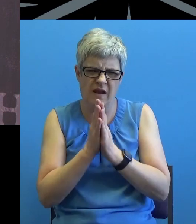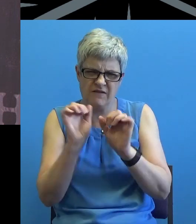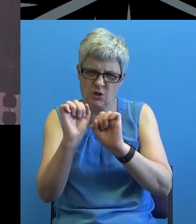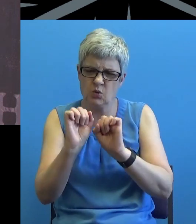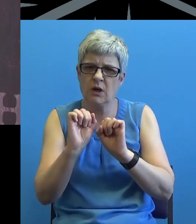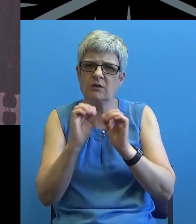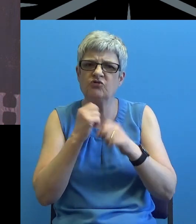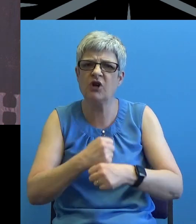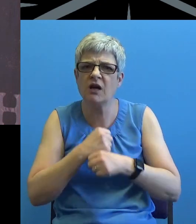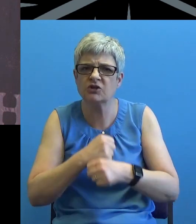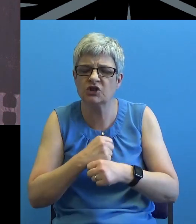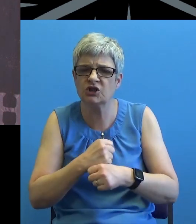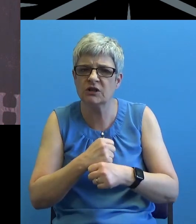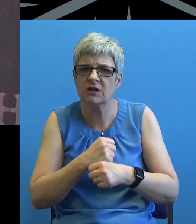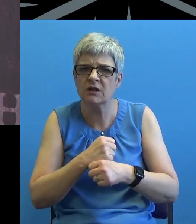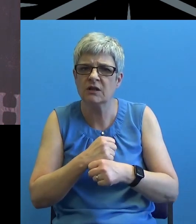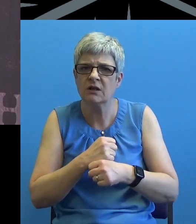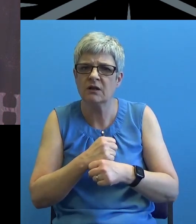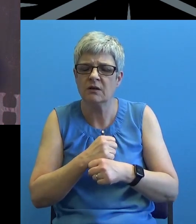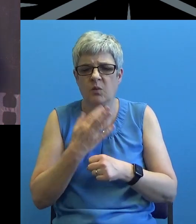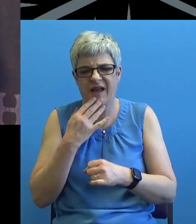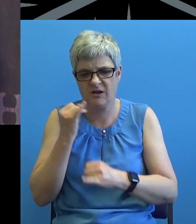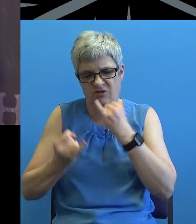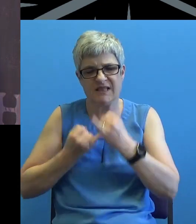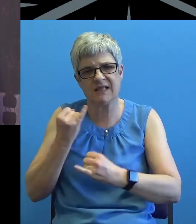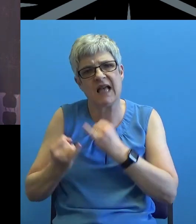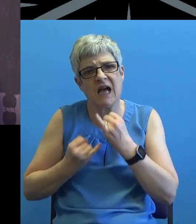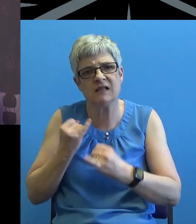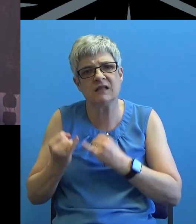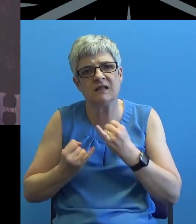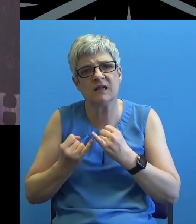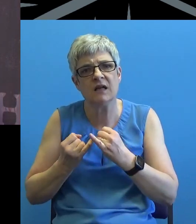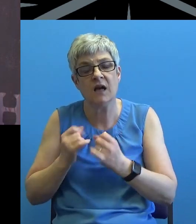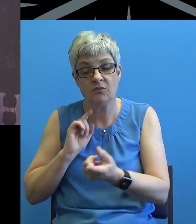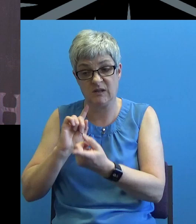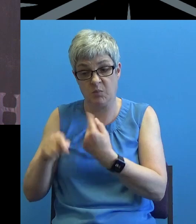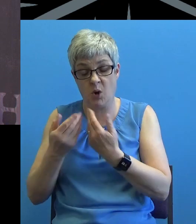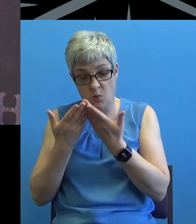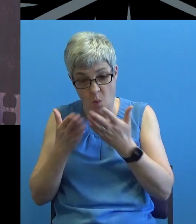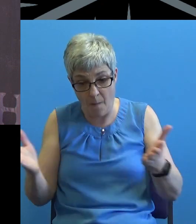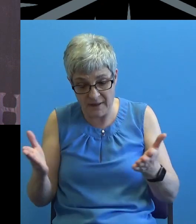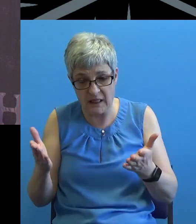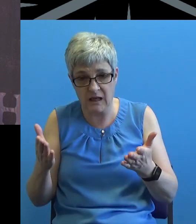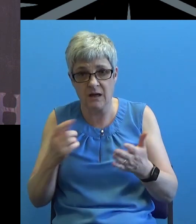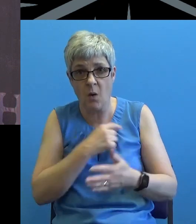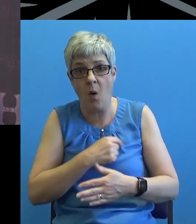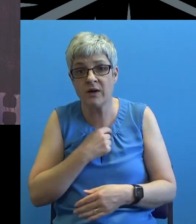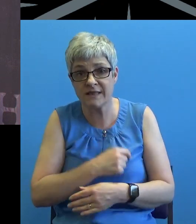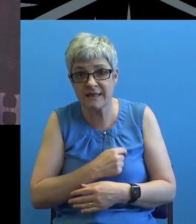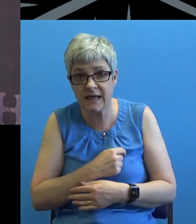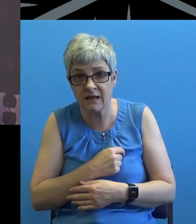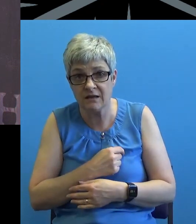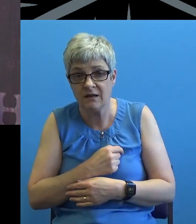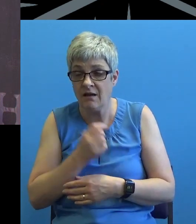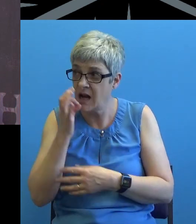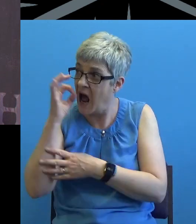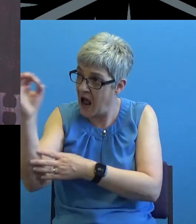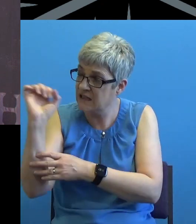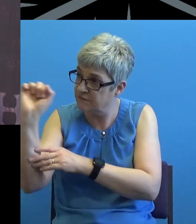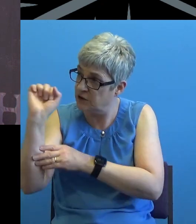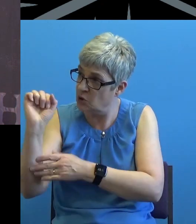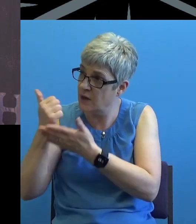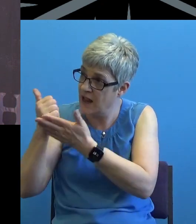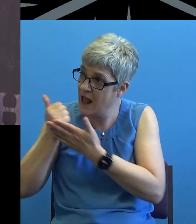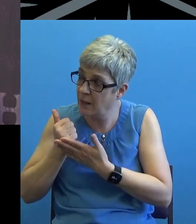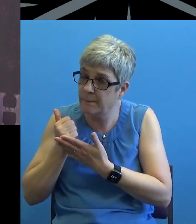We pray for your Church, when she's criticized, may she respond openly and honestly and seek your help for where